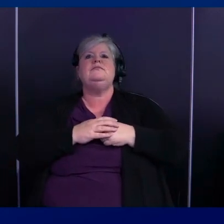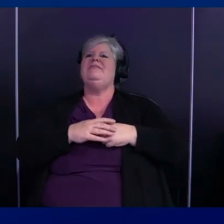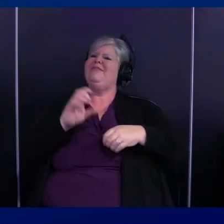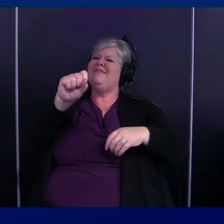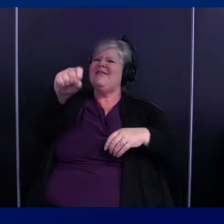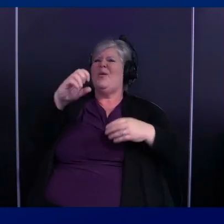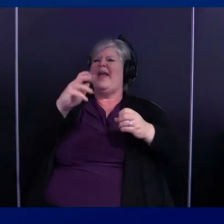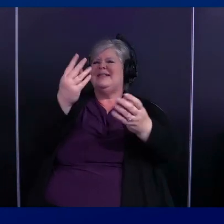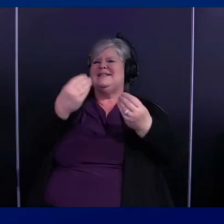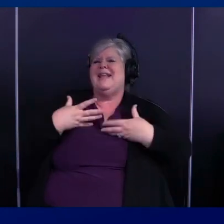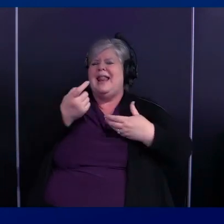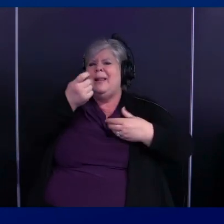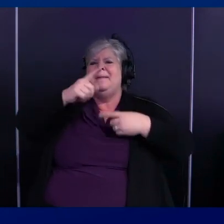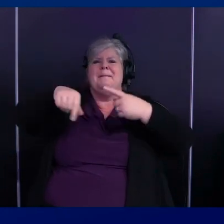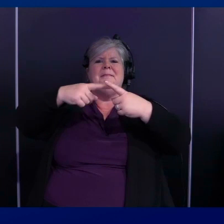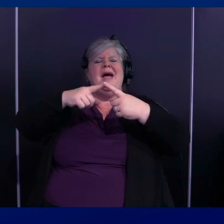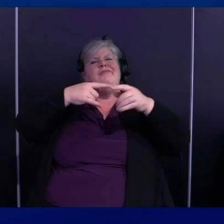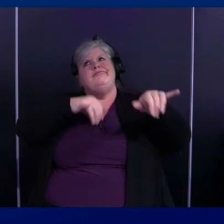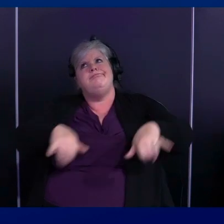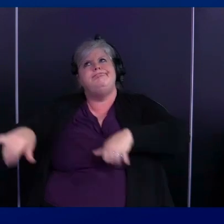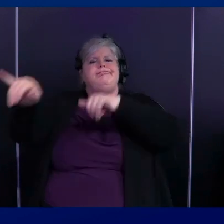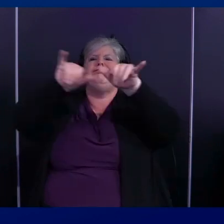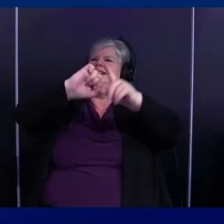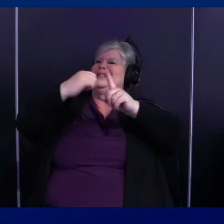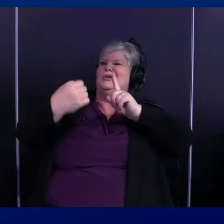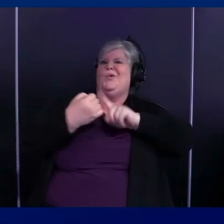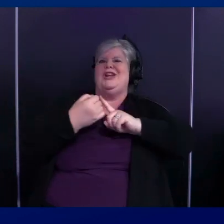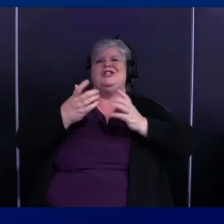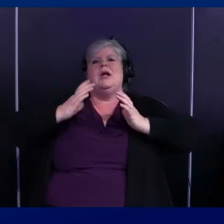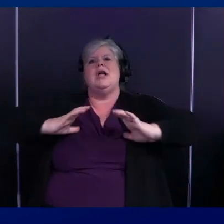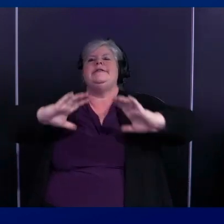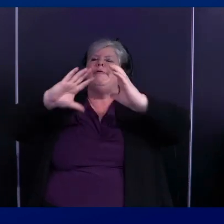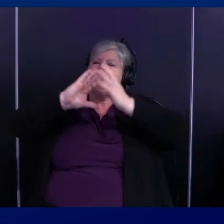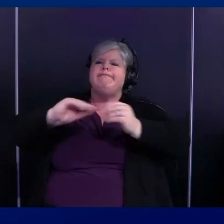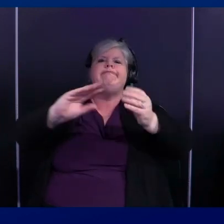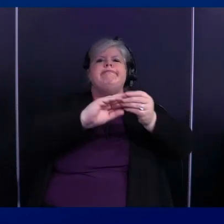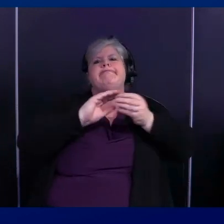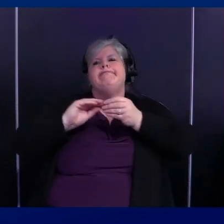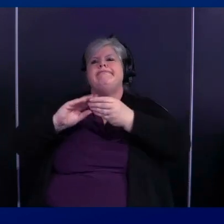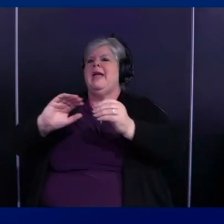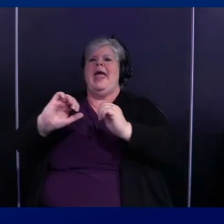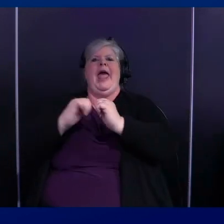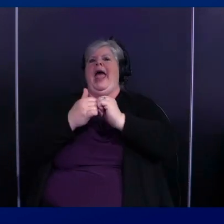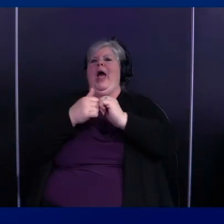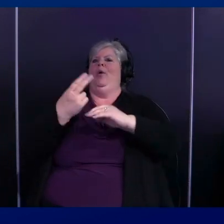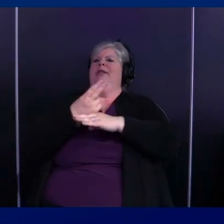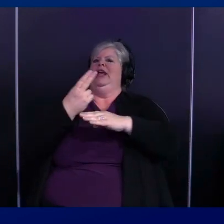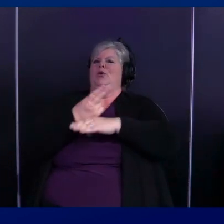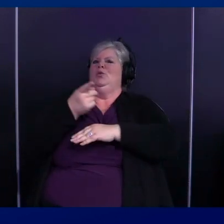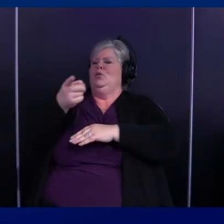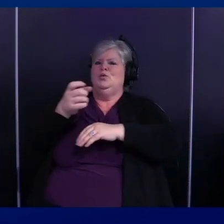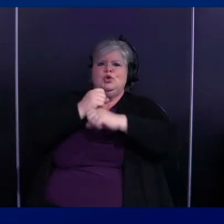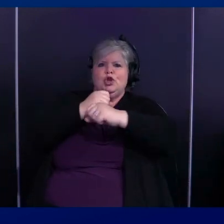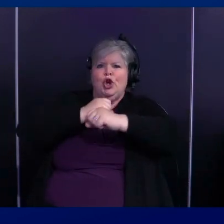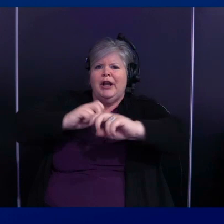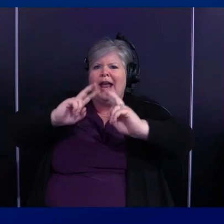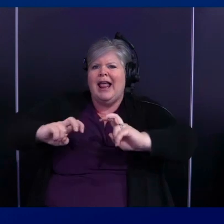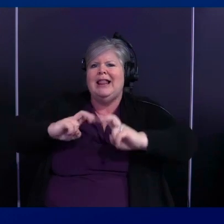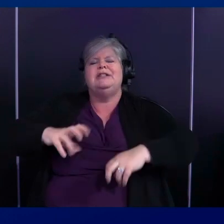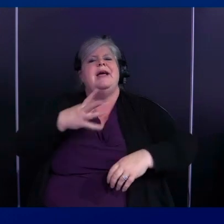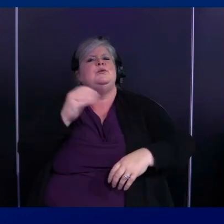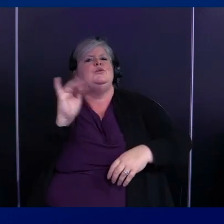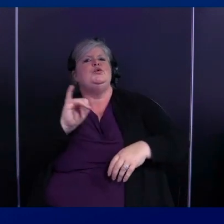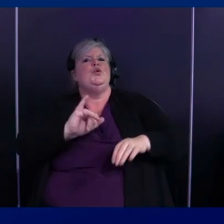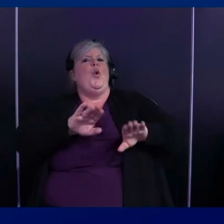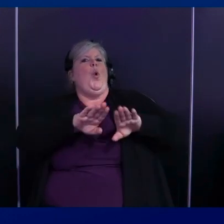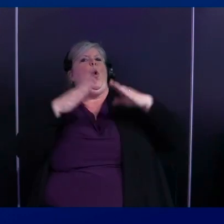bit about the common scenarios that customers are sharing about how they are utilizing security analytics and OpenSearch.